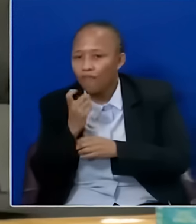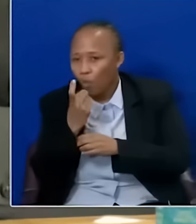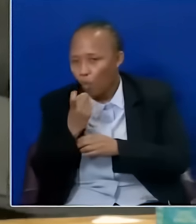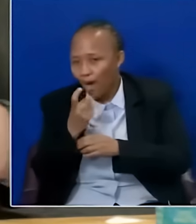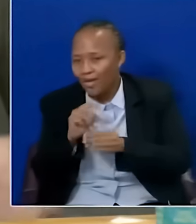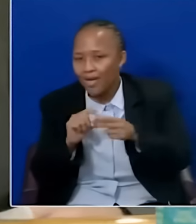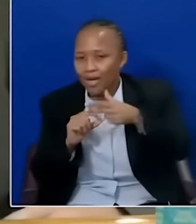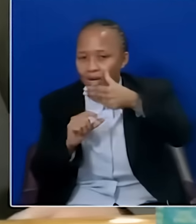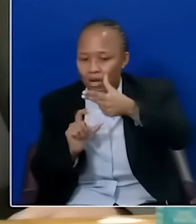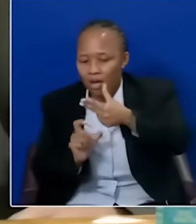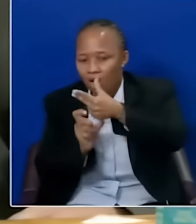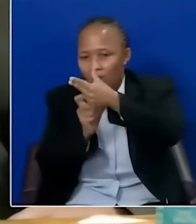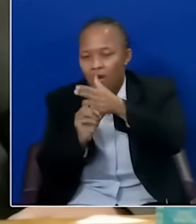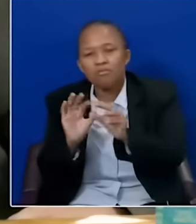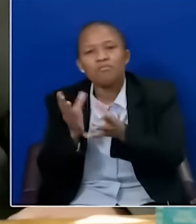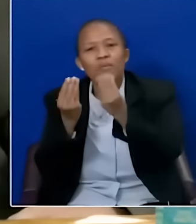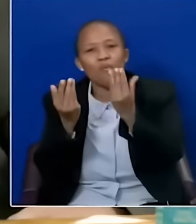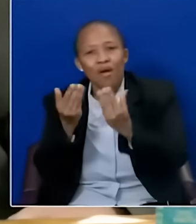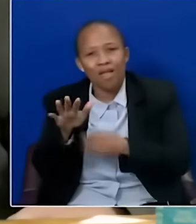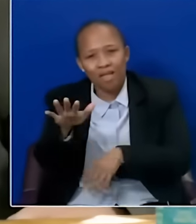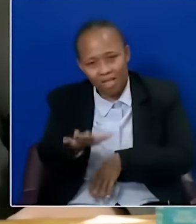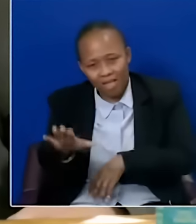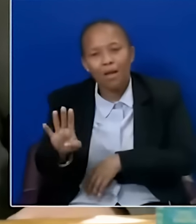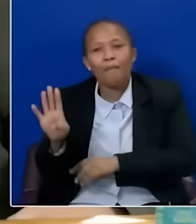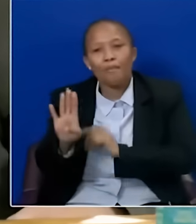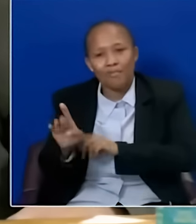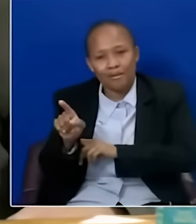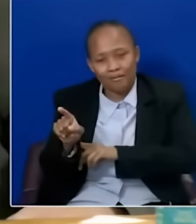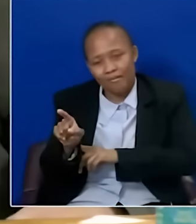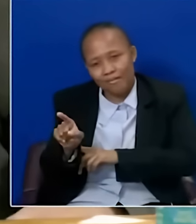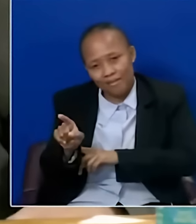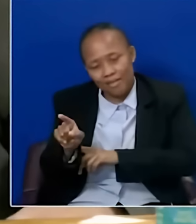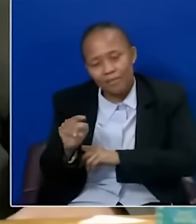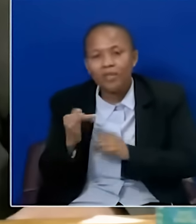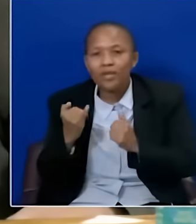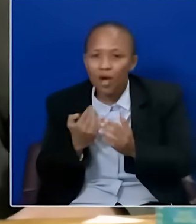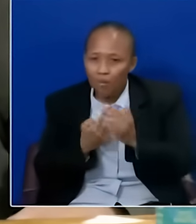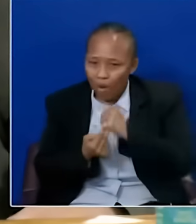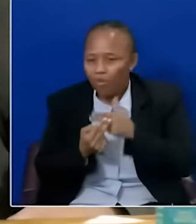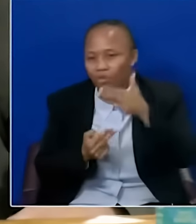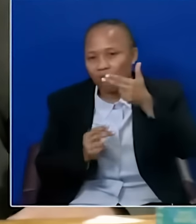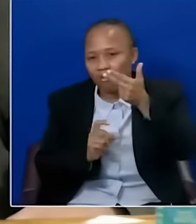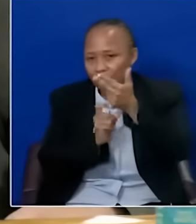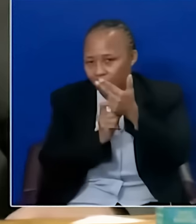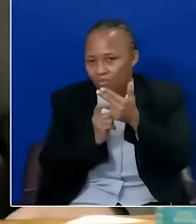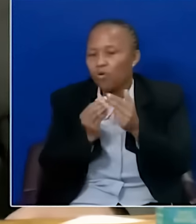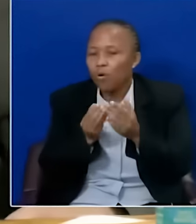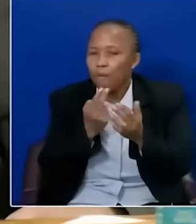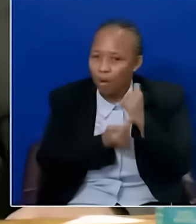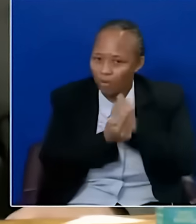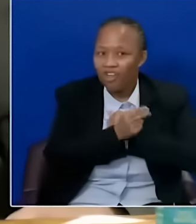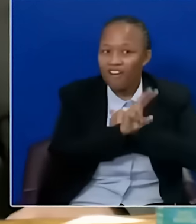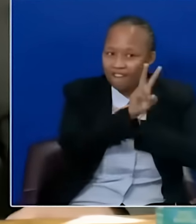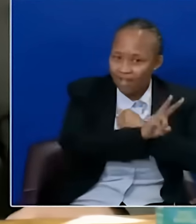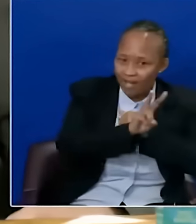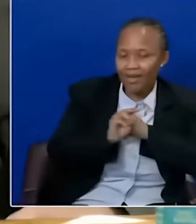Bramley. So both cartridge cases found both at the murder scene in Vereniging and at